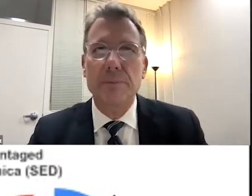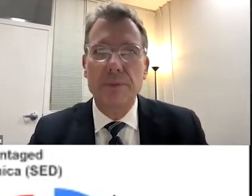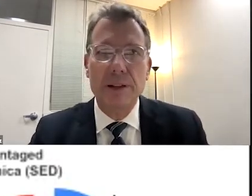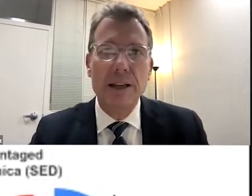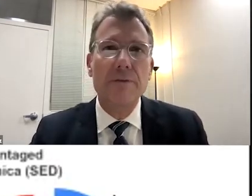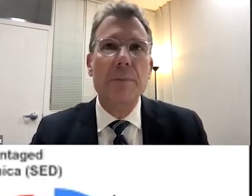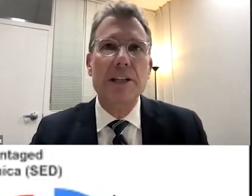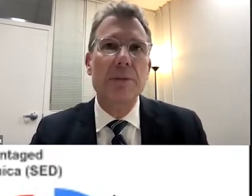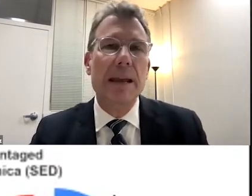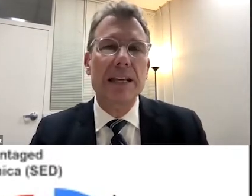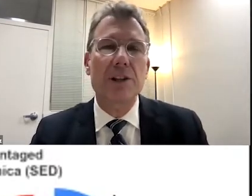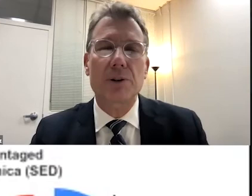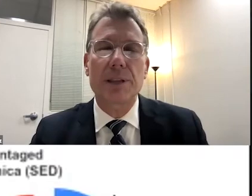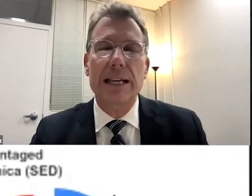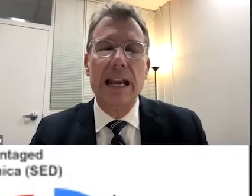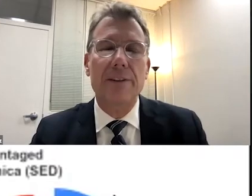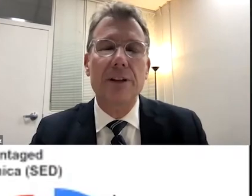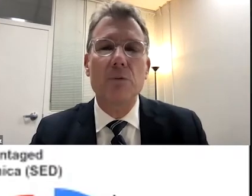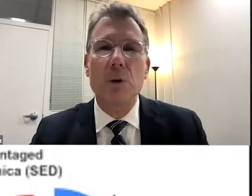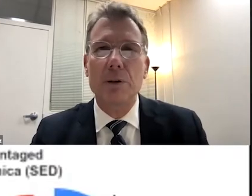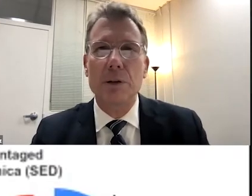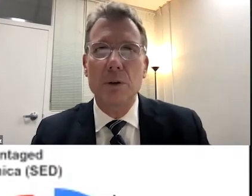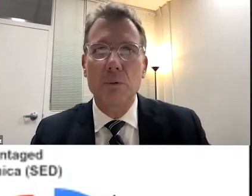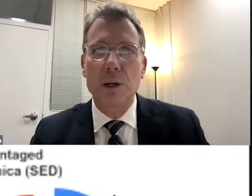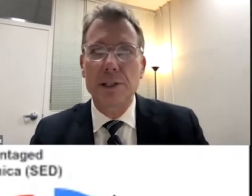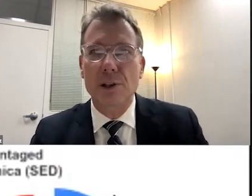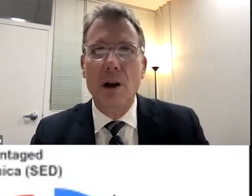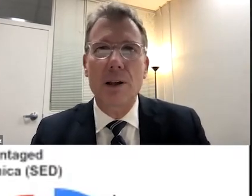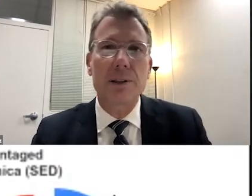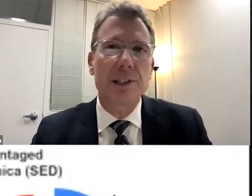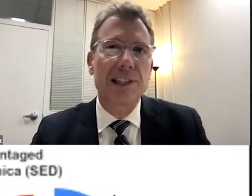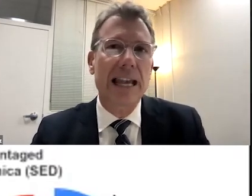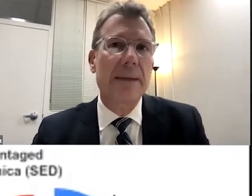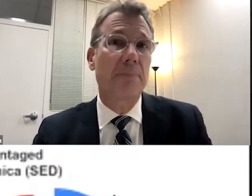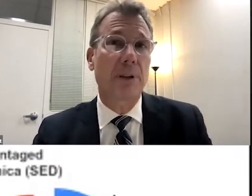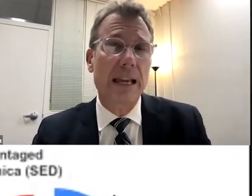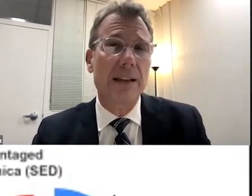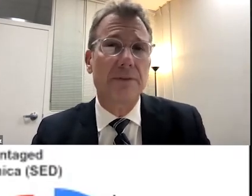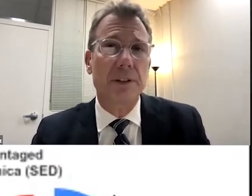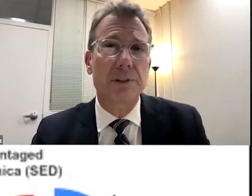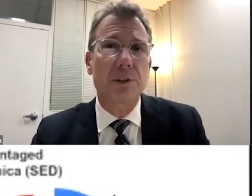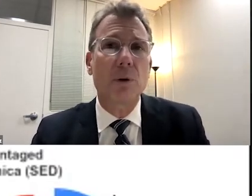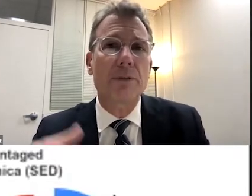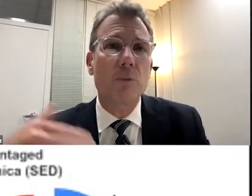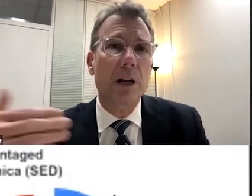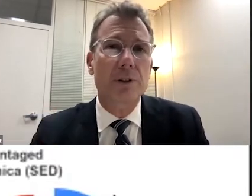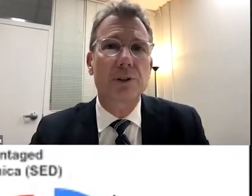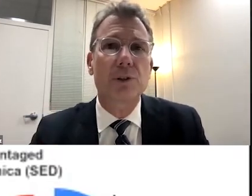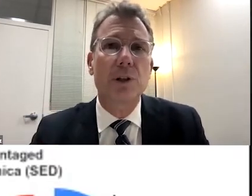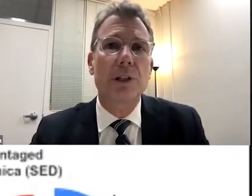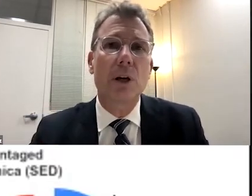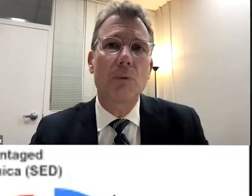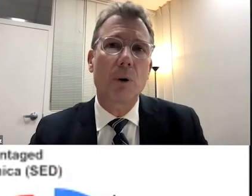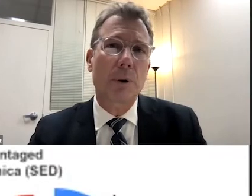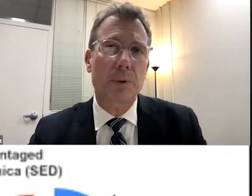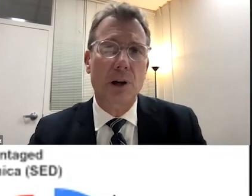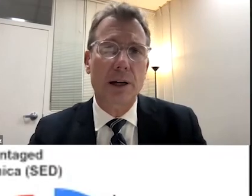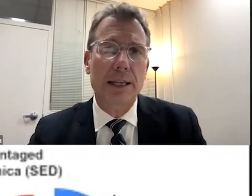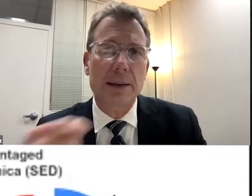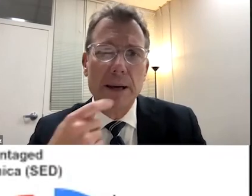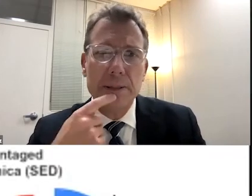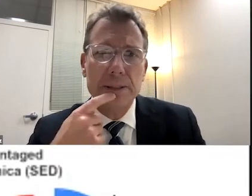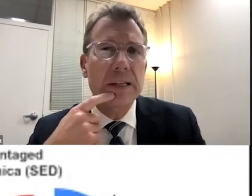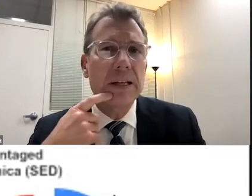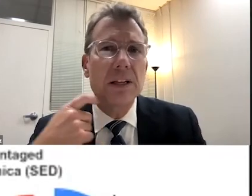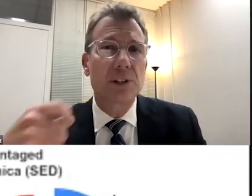providing information, making sure that everyone was on the same playing field. So everyone understood what we were